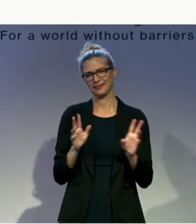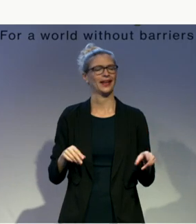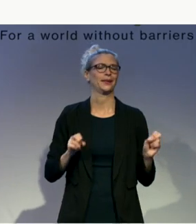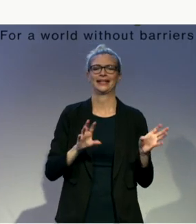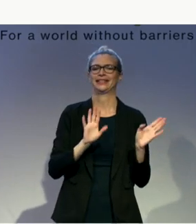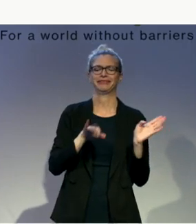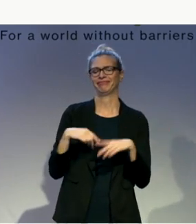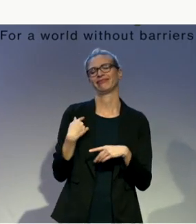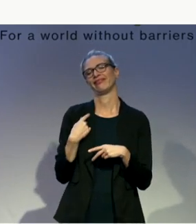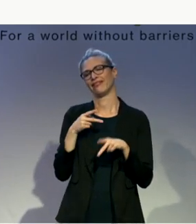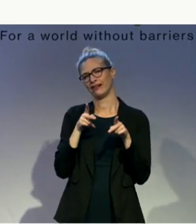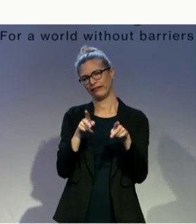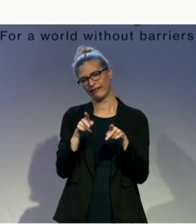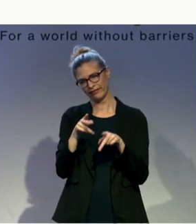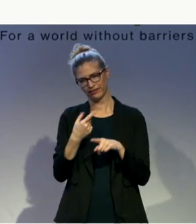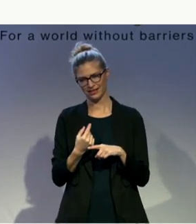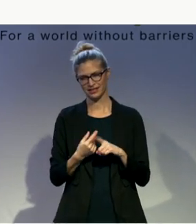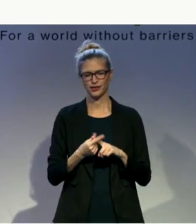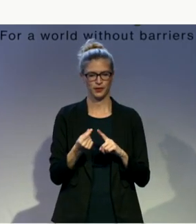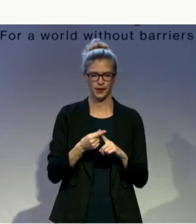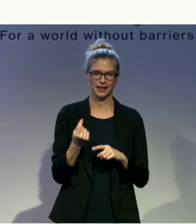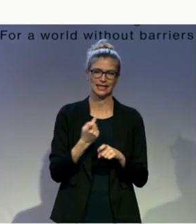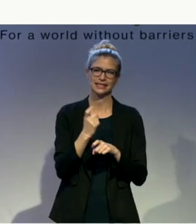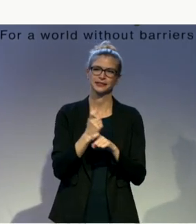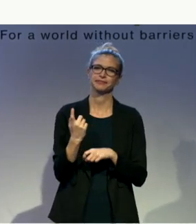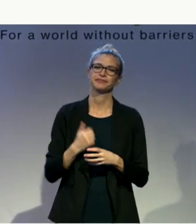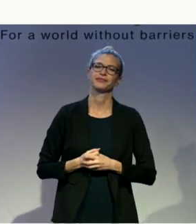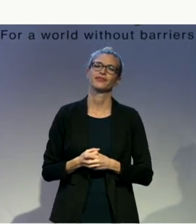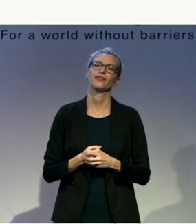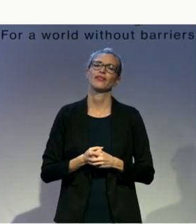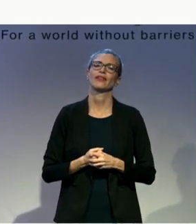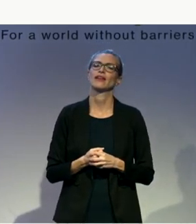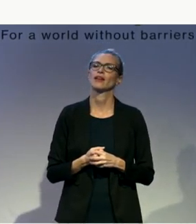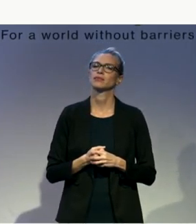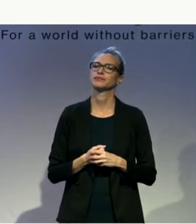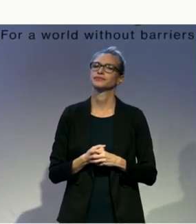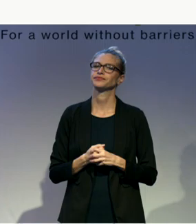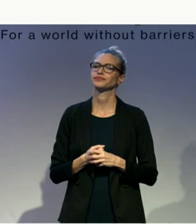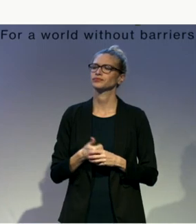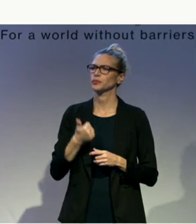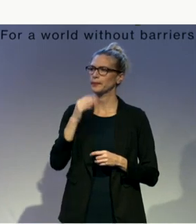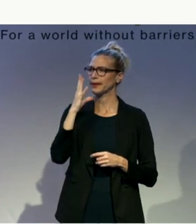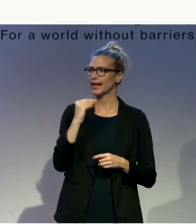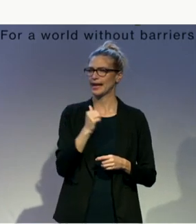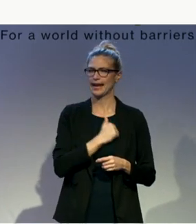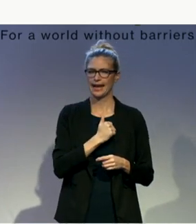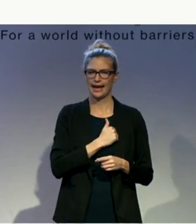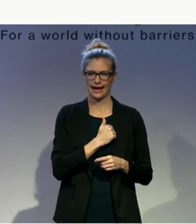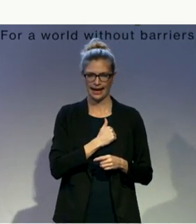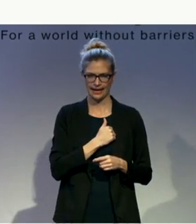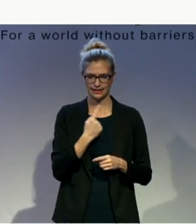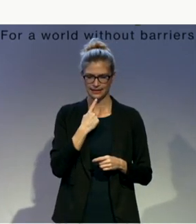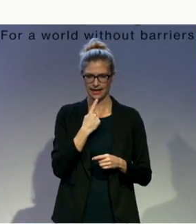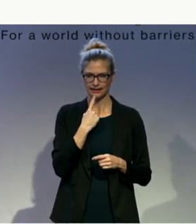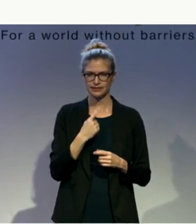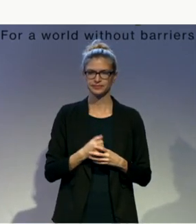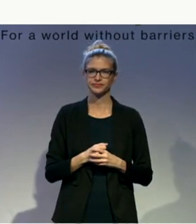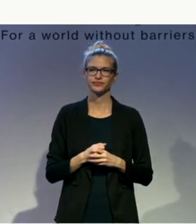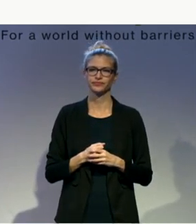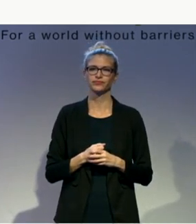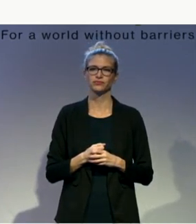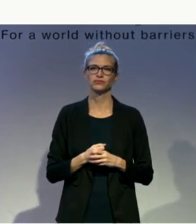challenge of election management bodies not being able to enter into the political information side of the